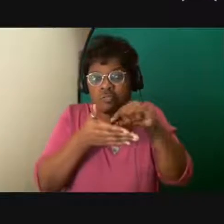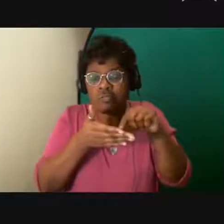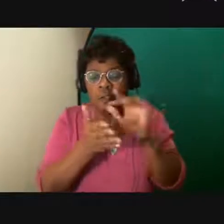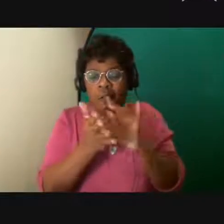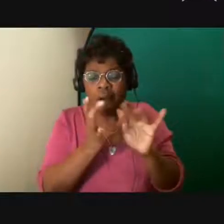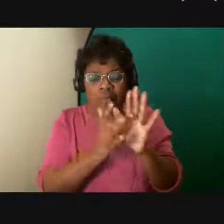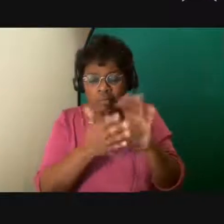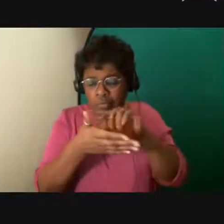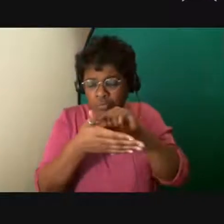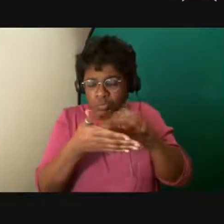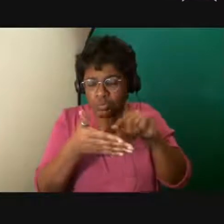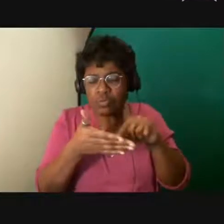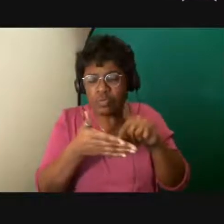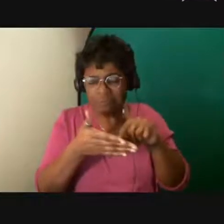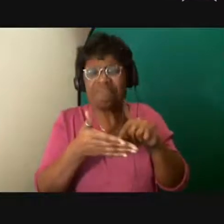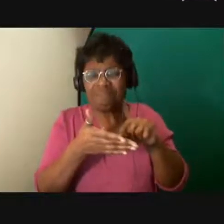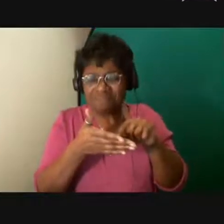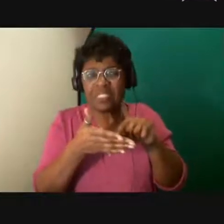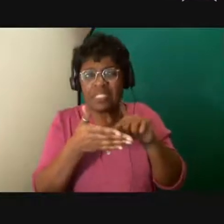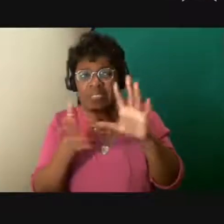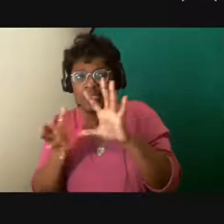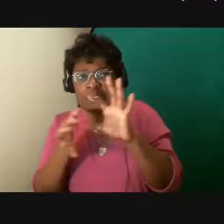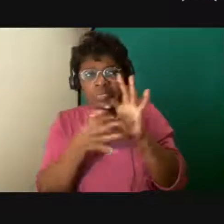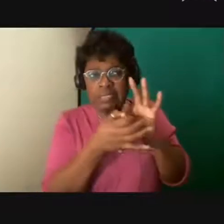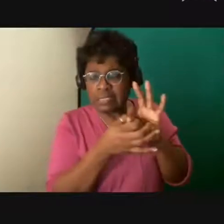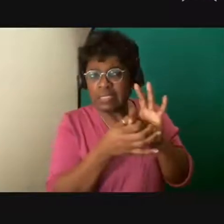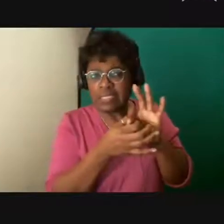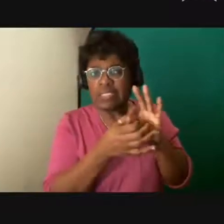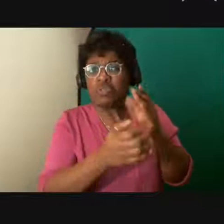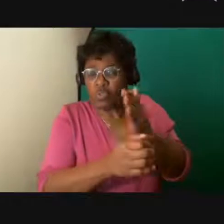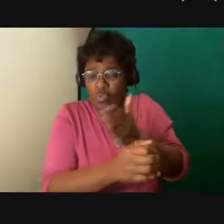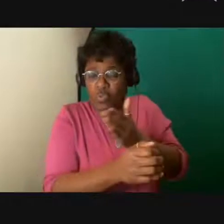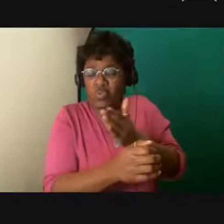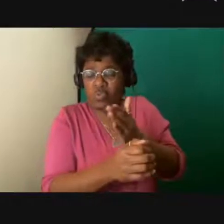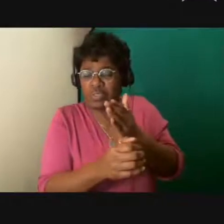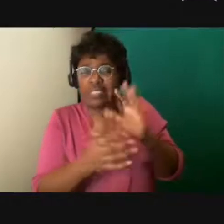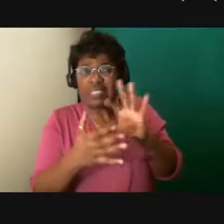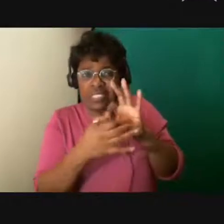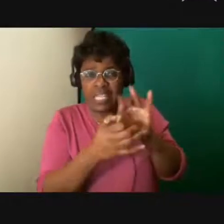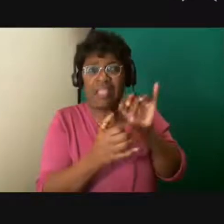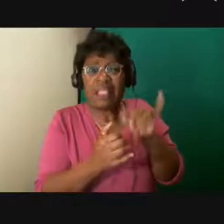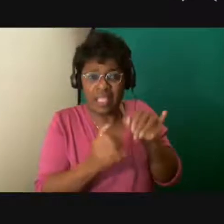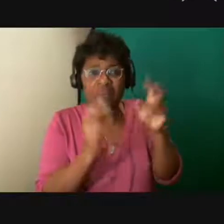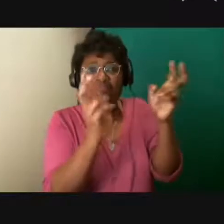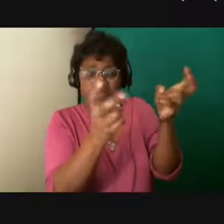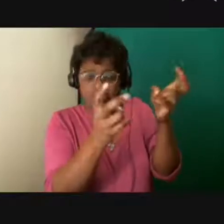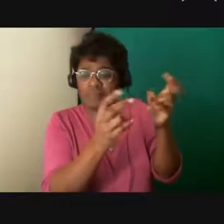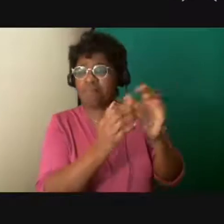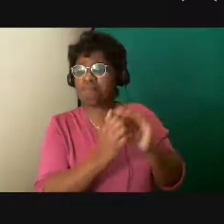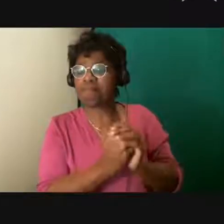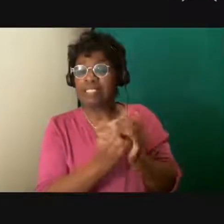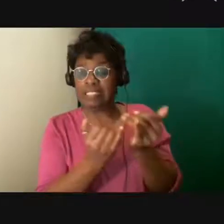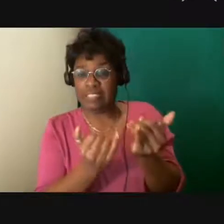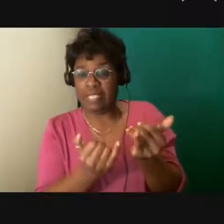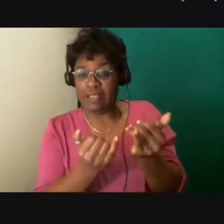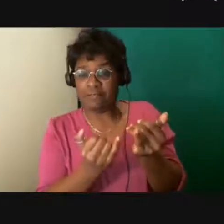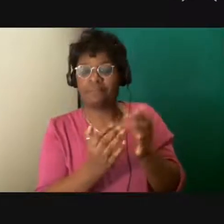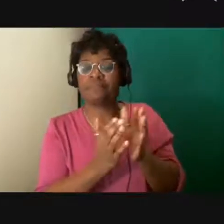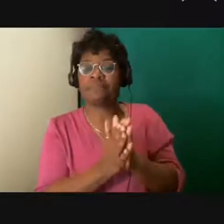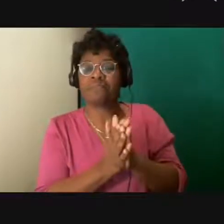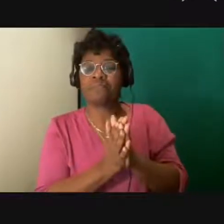our musical selection kind of falls in line. So without further ado, I present to you